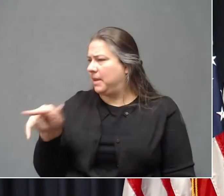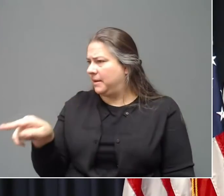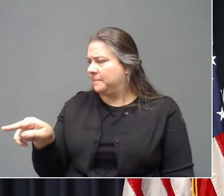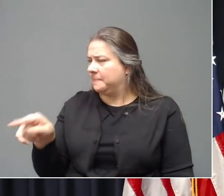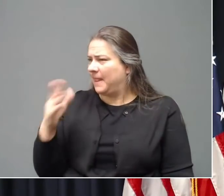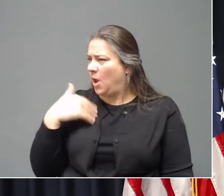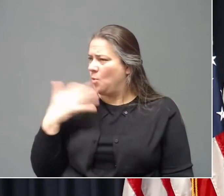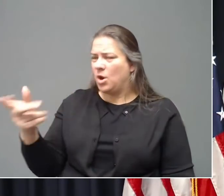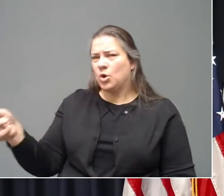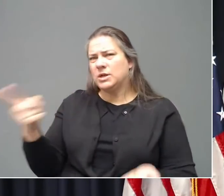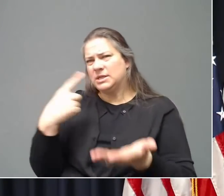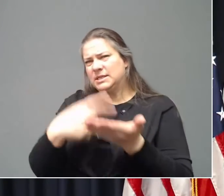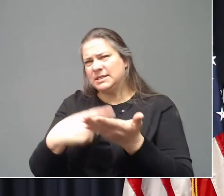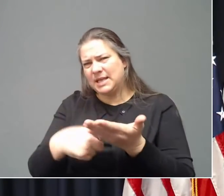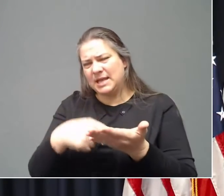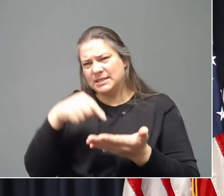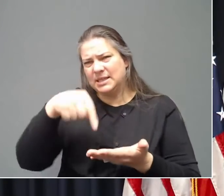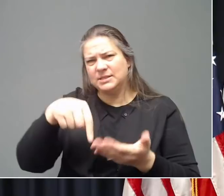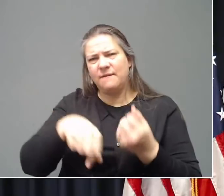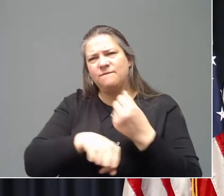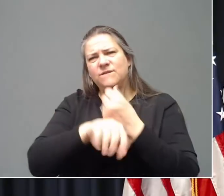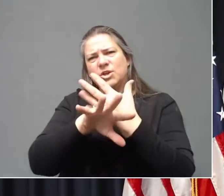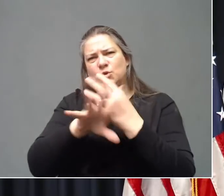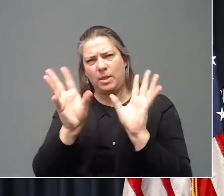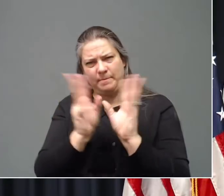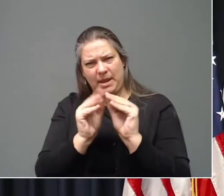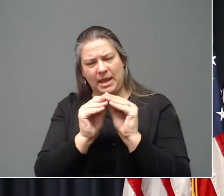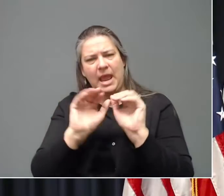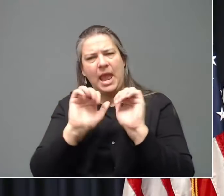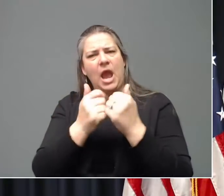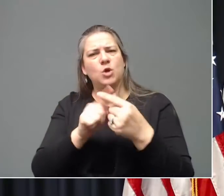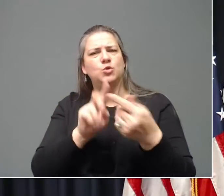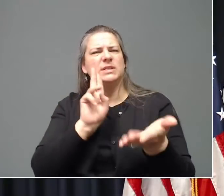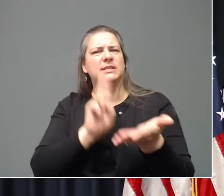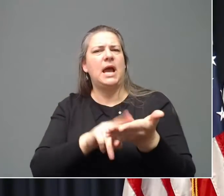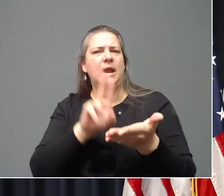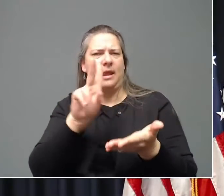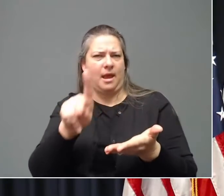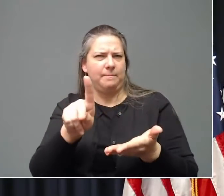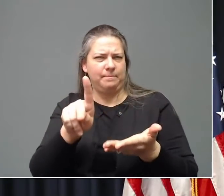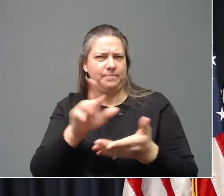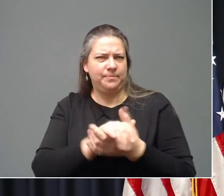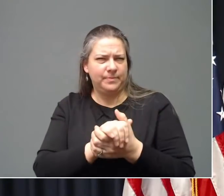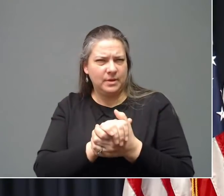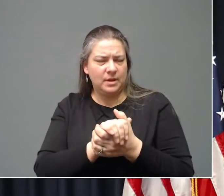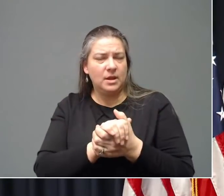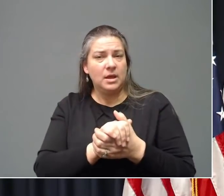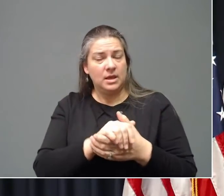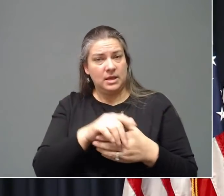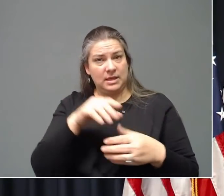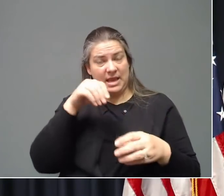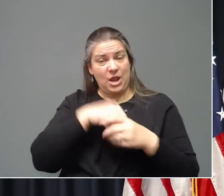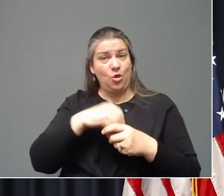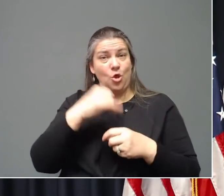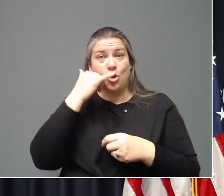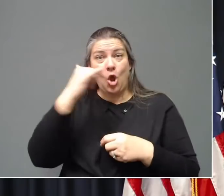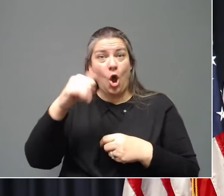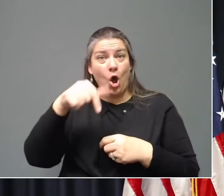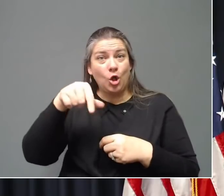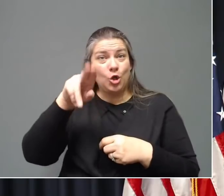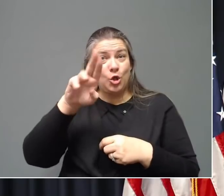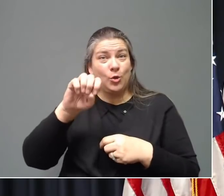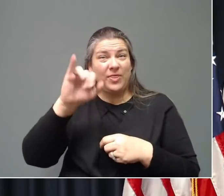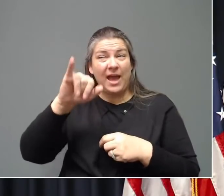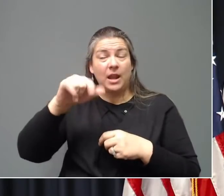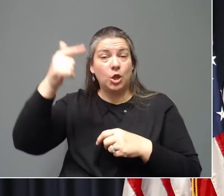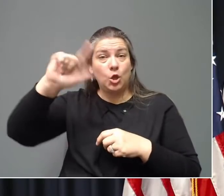over this virtual meeting and how to sign up. Because getting in the call queue, I know has been around for a while, but getting